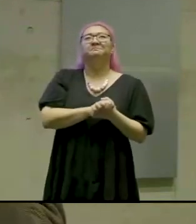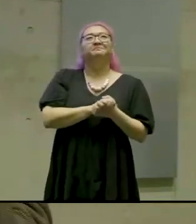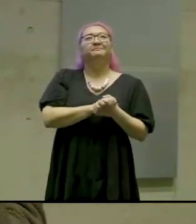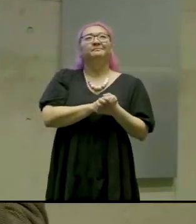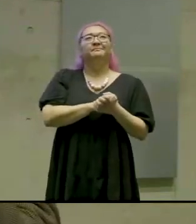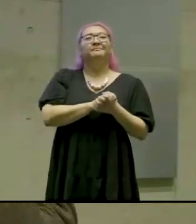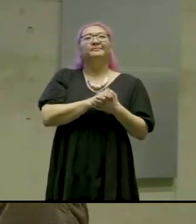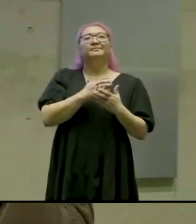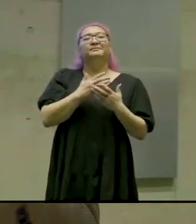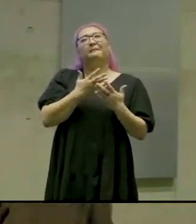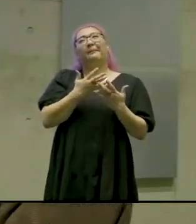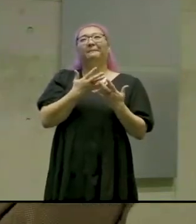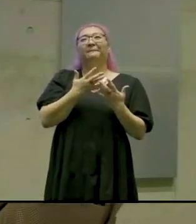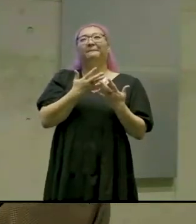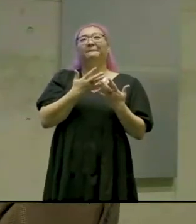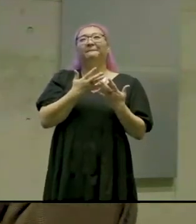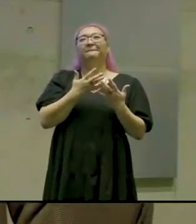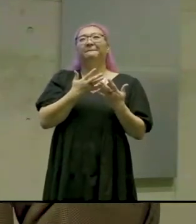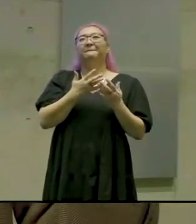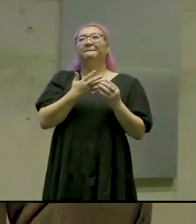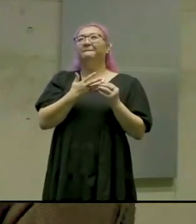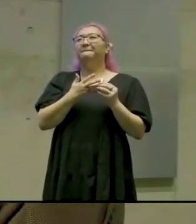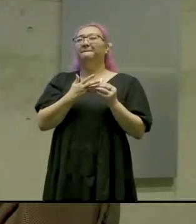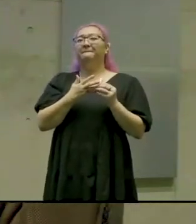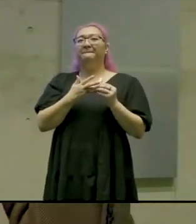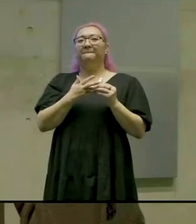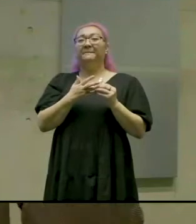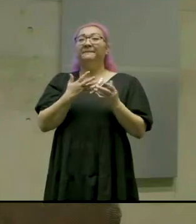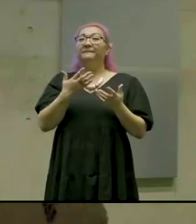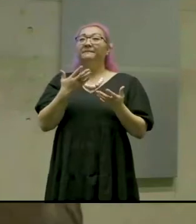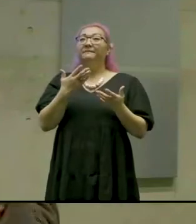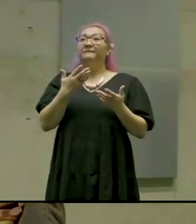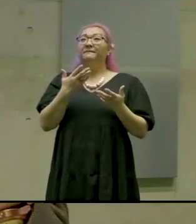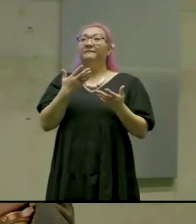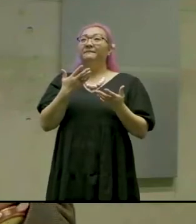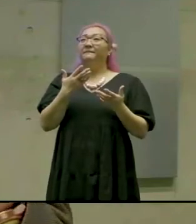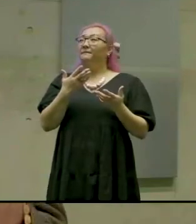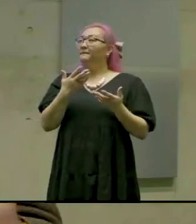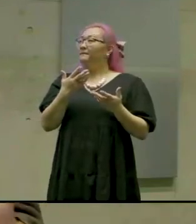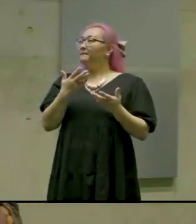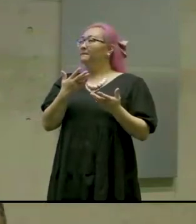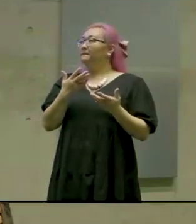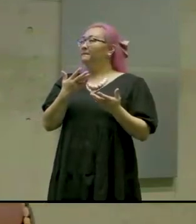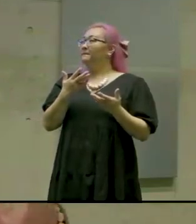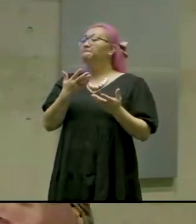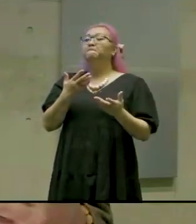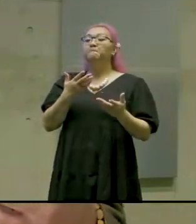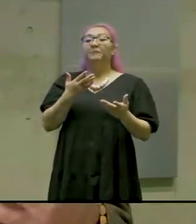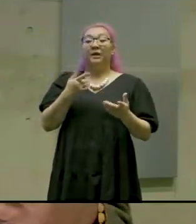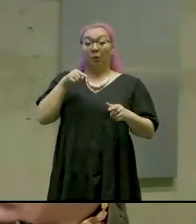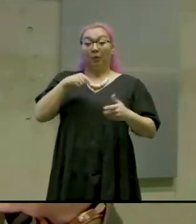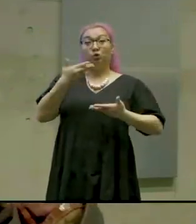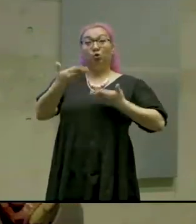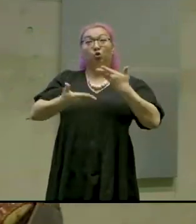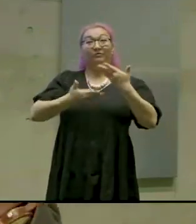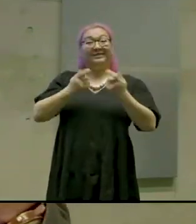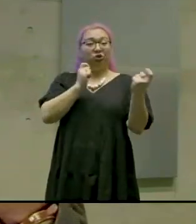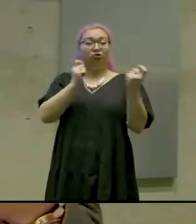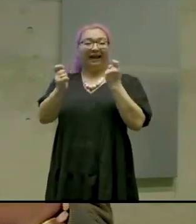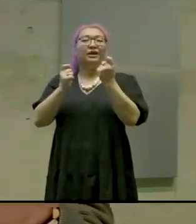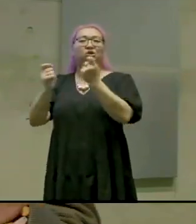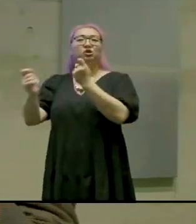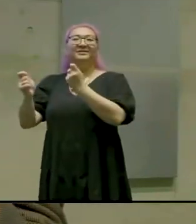story has branching narrative, so it's interactive. So depending on the choices you make in